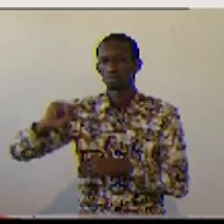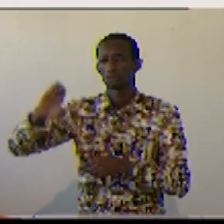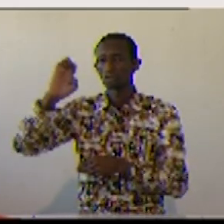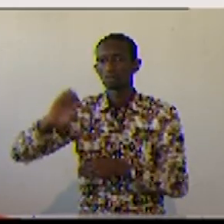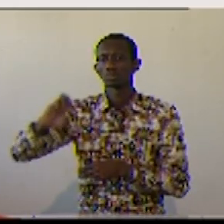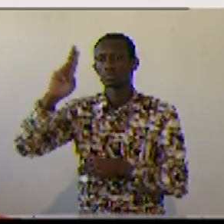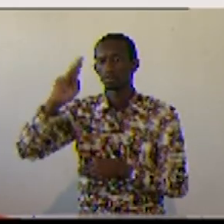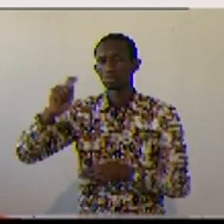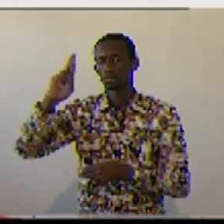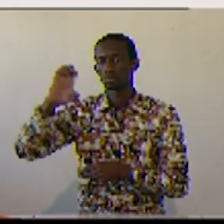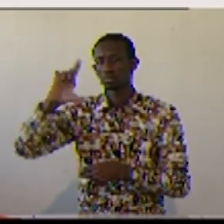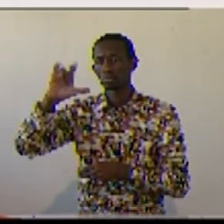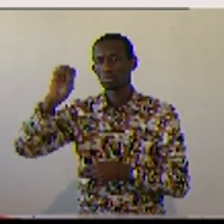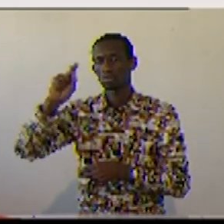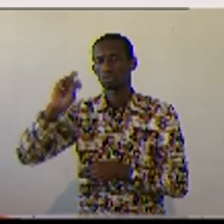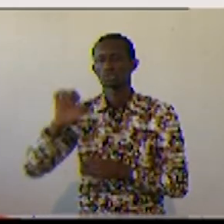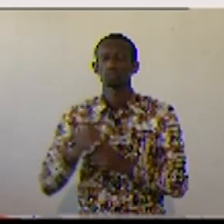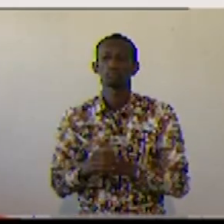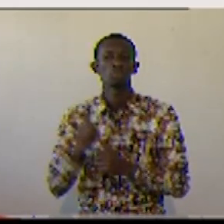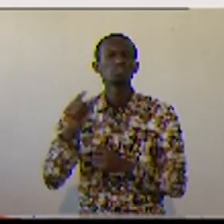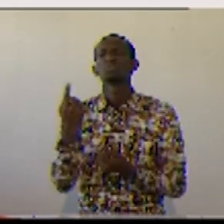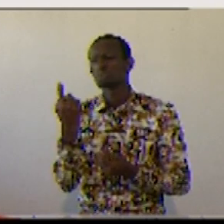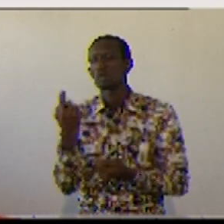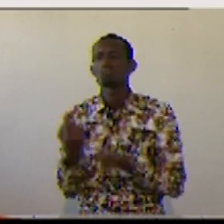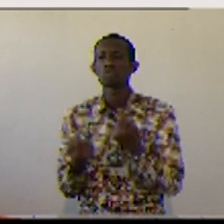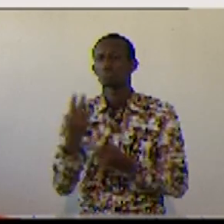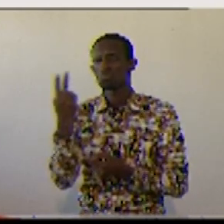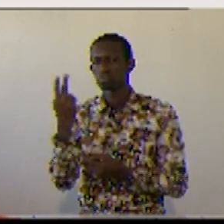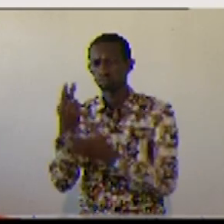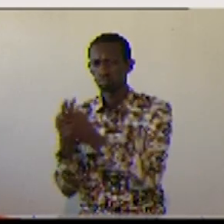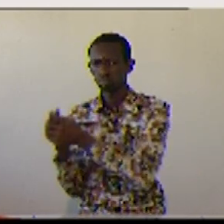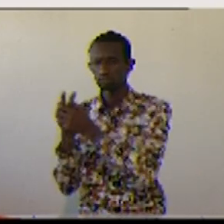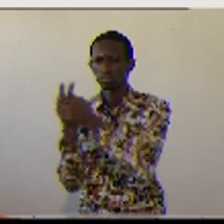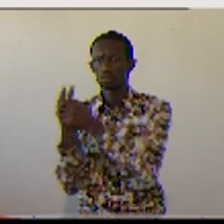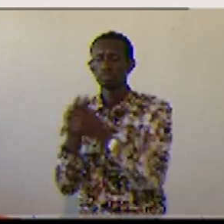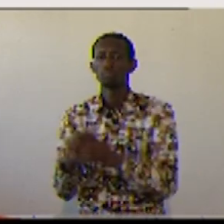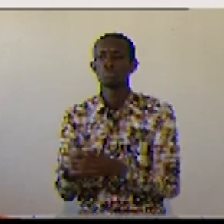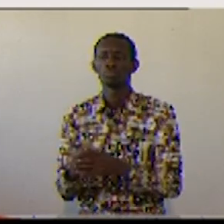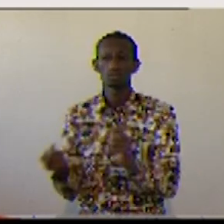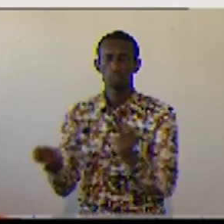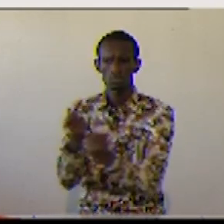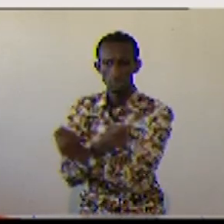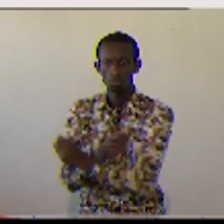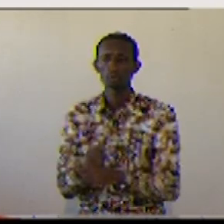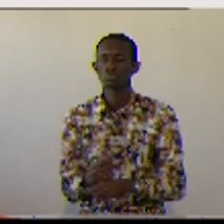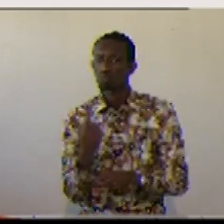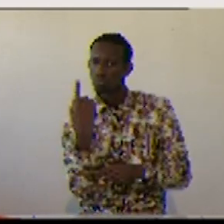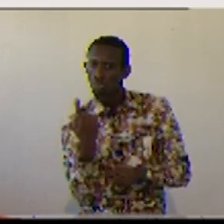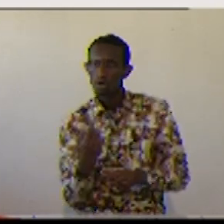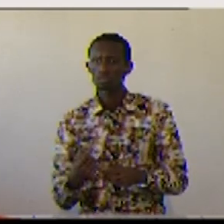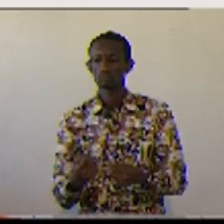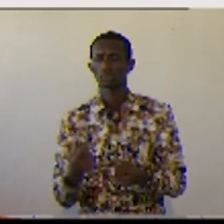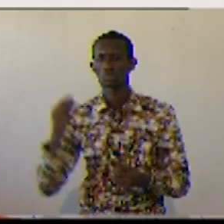of double replacement or double displacement reaction. One is precipitation, the other one